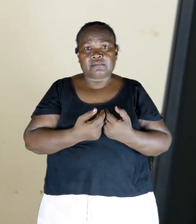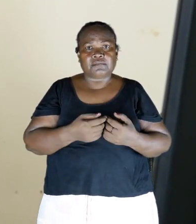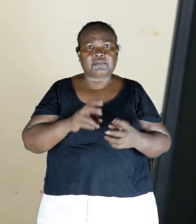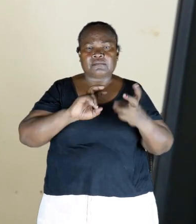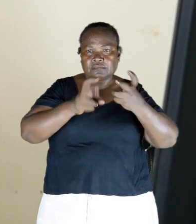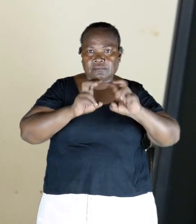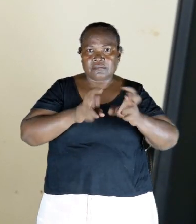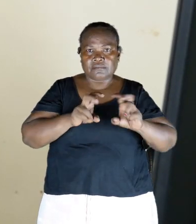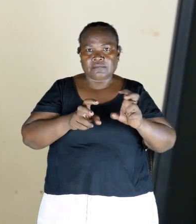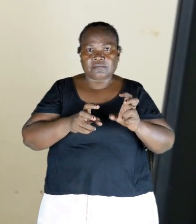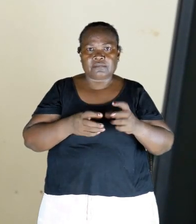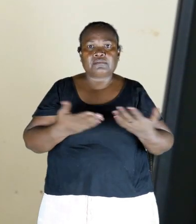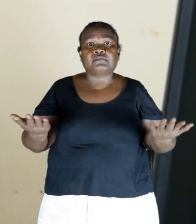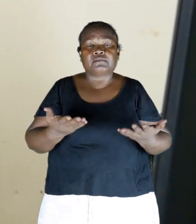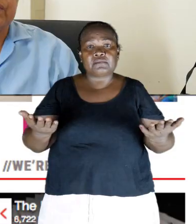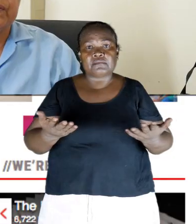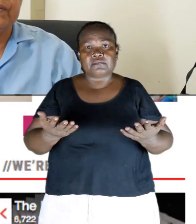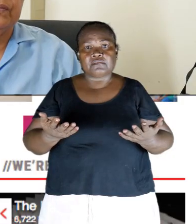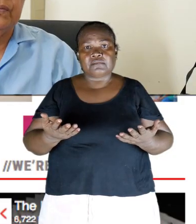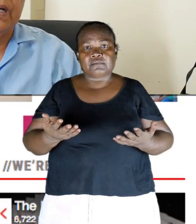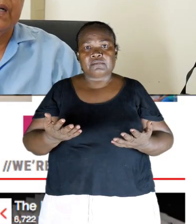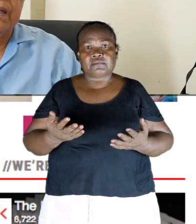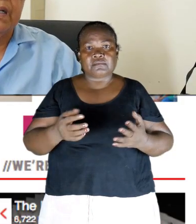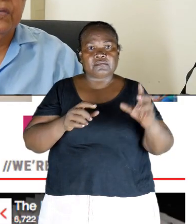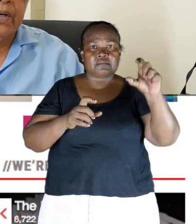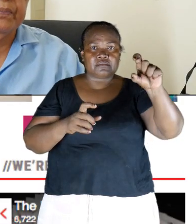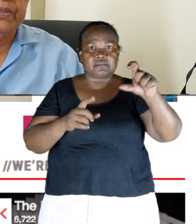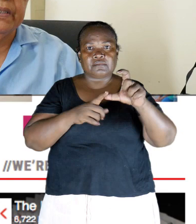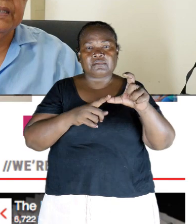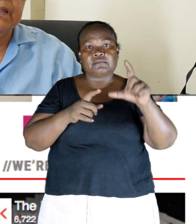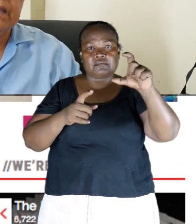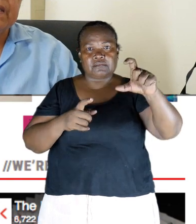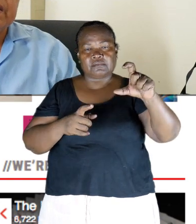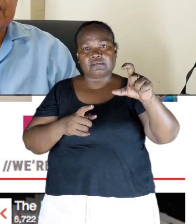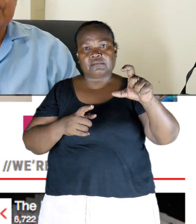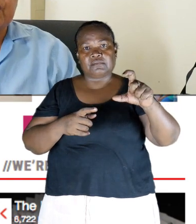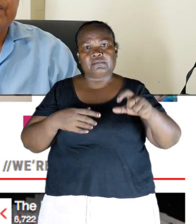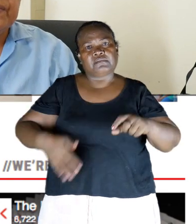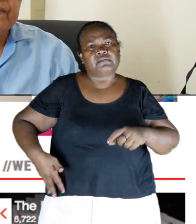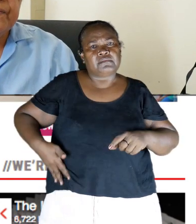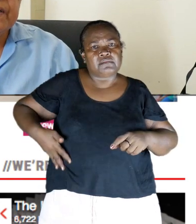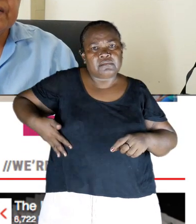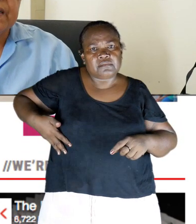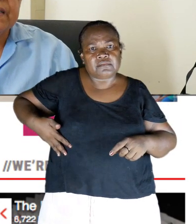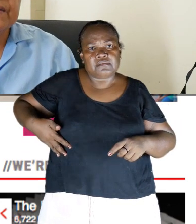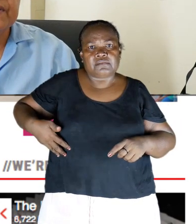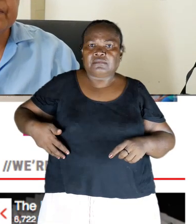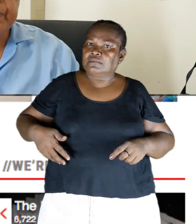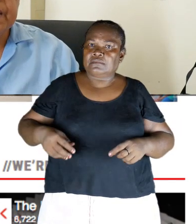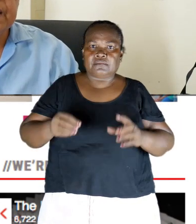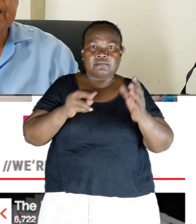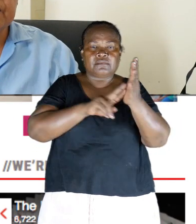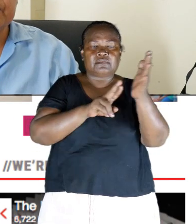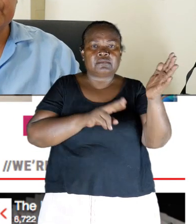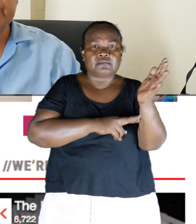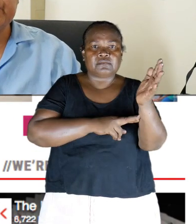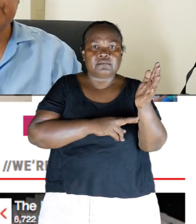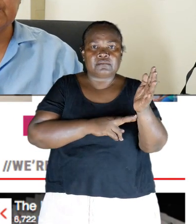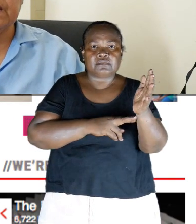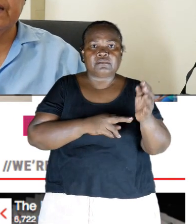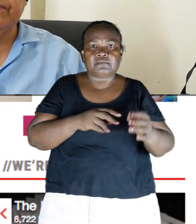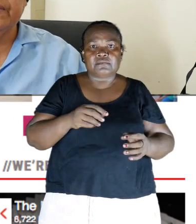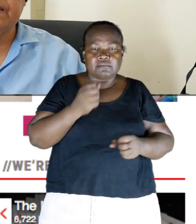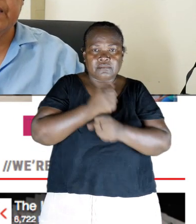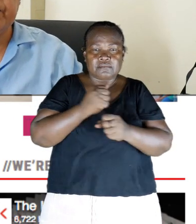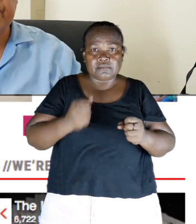of issues where him relate to corruption. Yeah? So we will feel that this fella bill, yeah, to